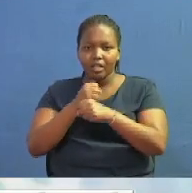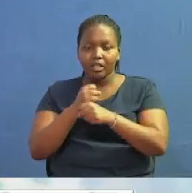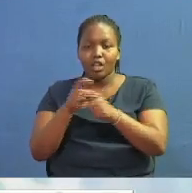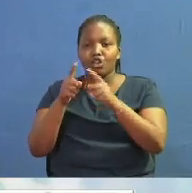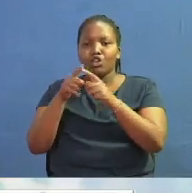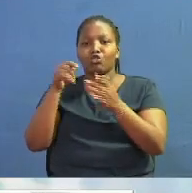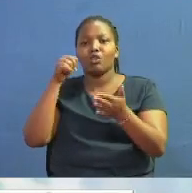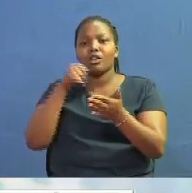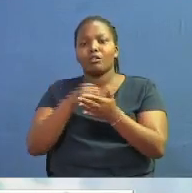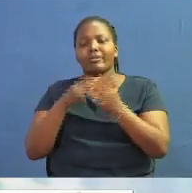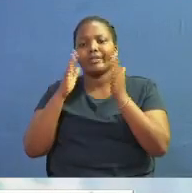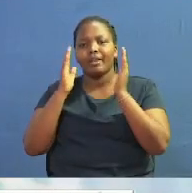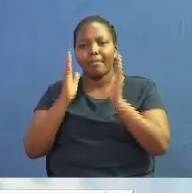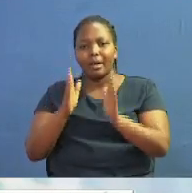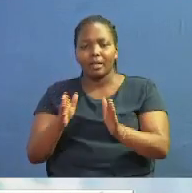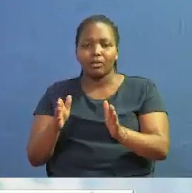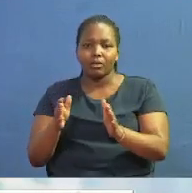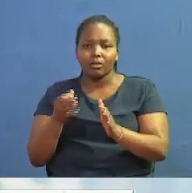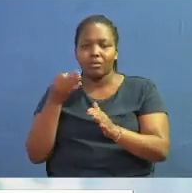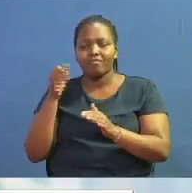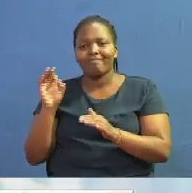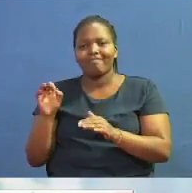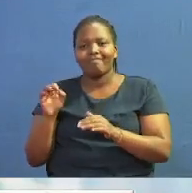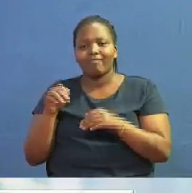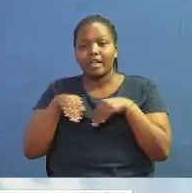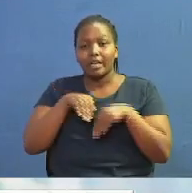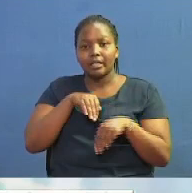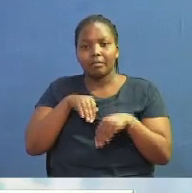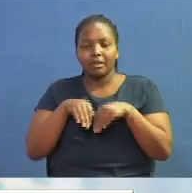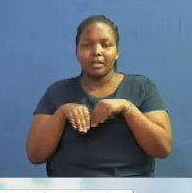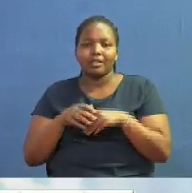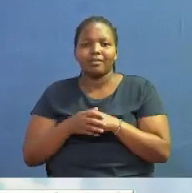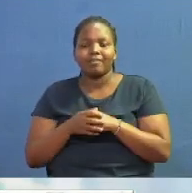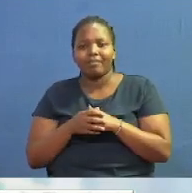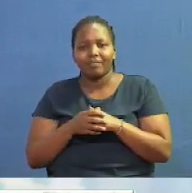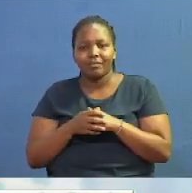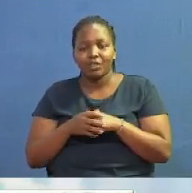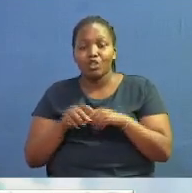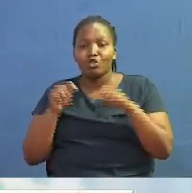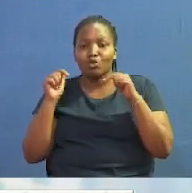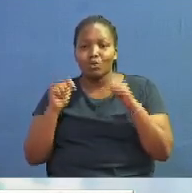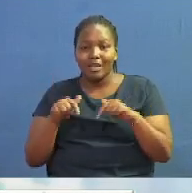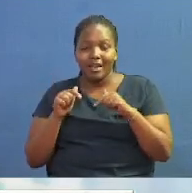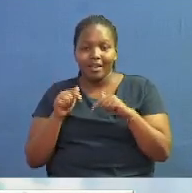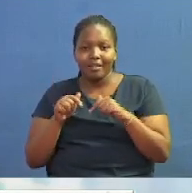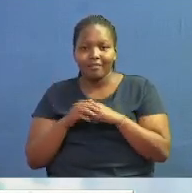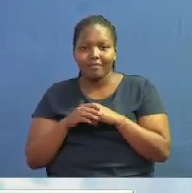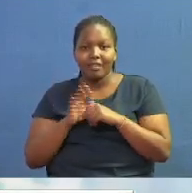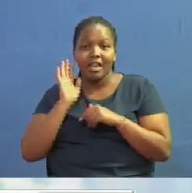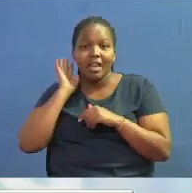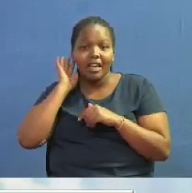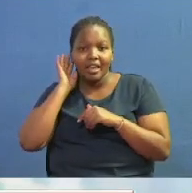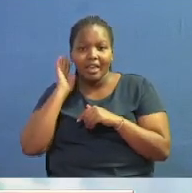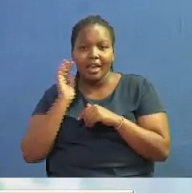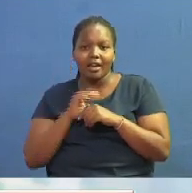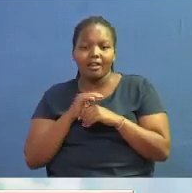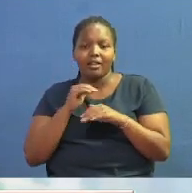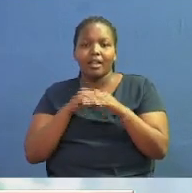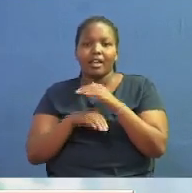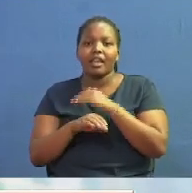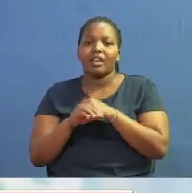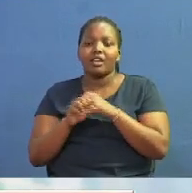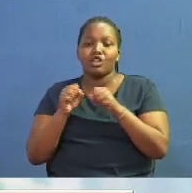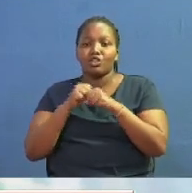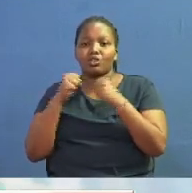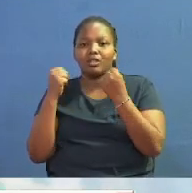with disabilities, even in policy. We've seen affirmative action. Today, you will hear even in civic societies